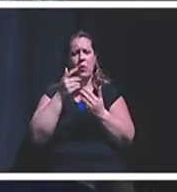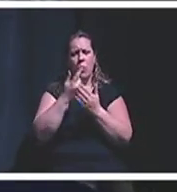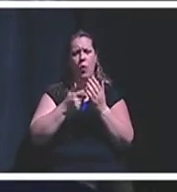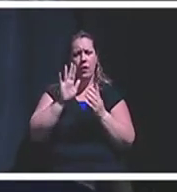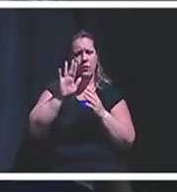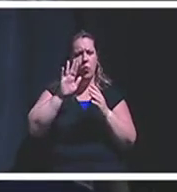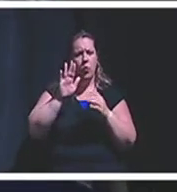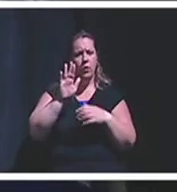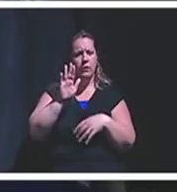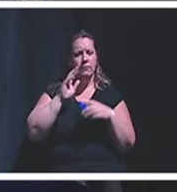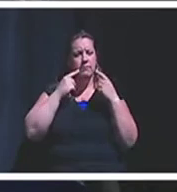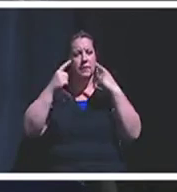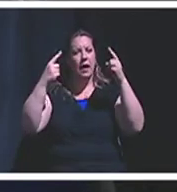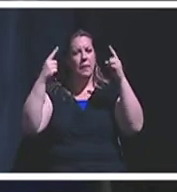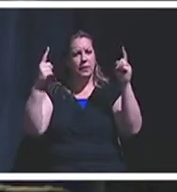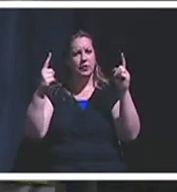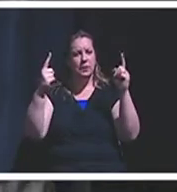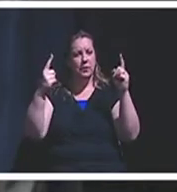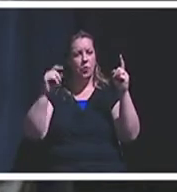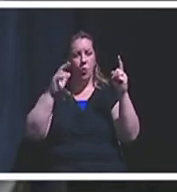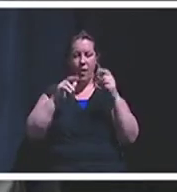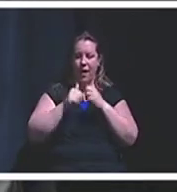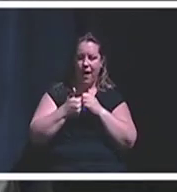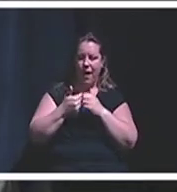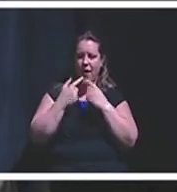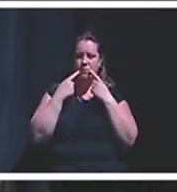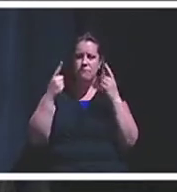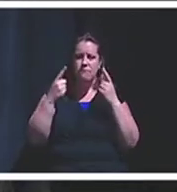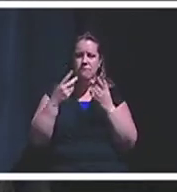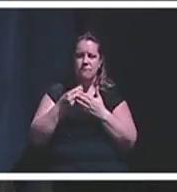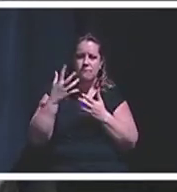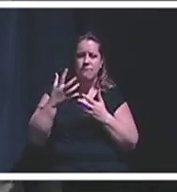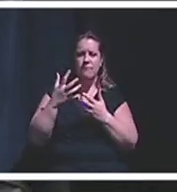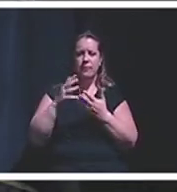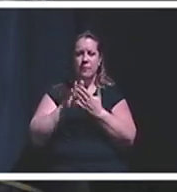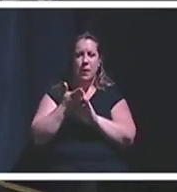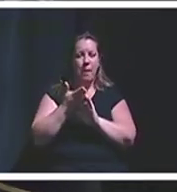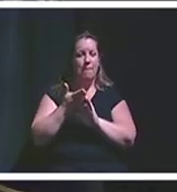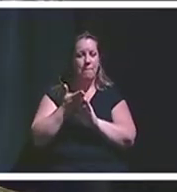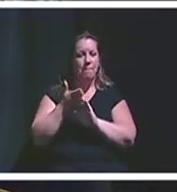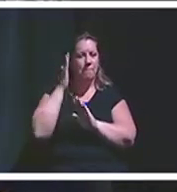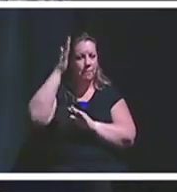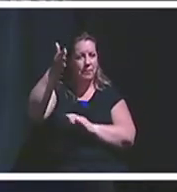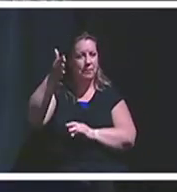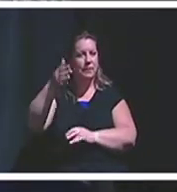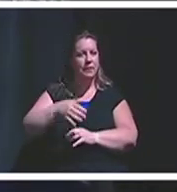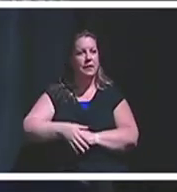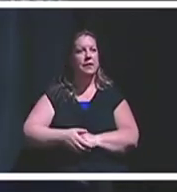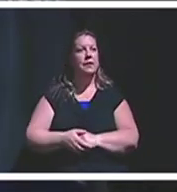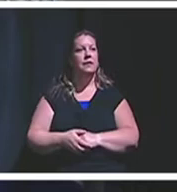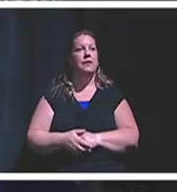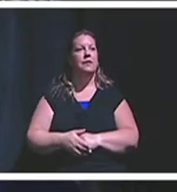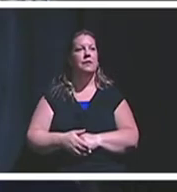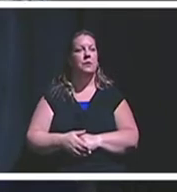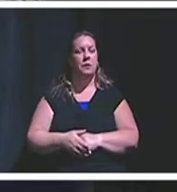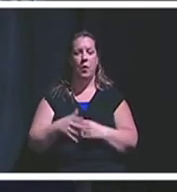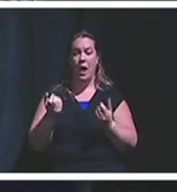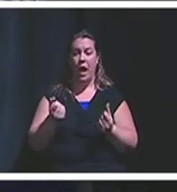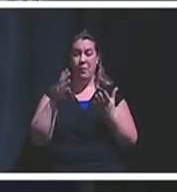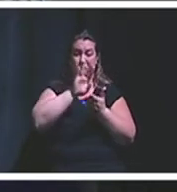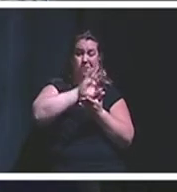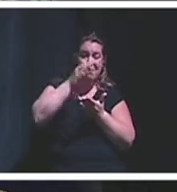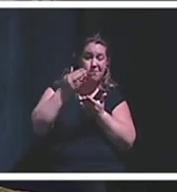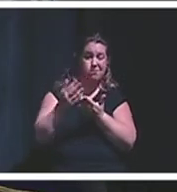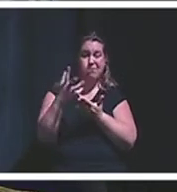have, or how successful of a big person you get, or how much wealth you